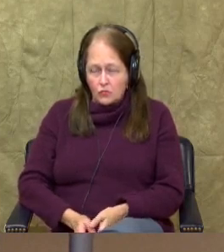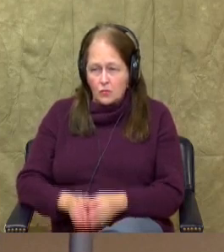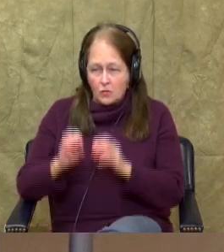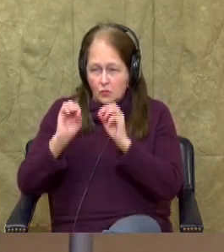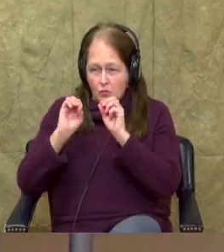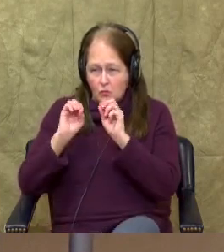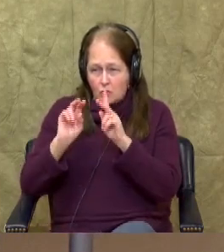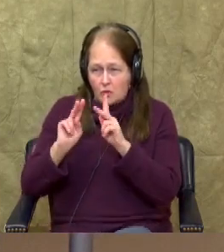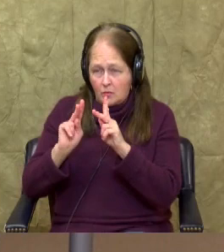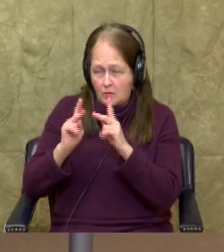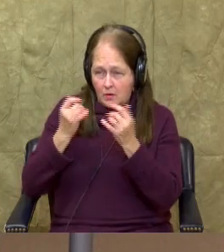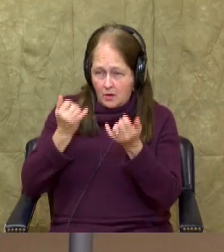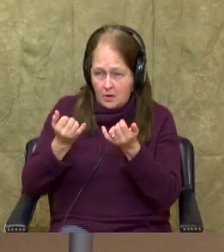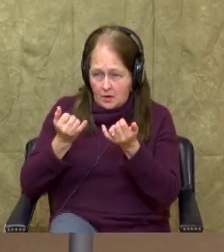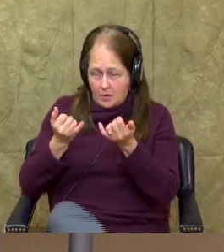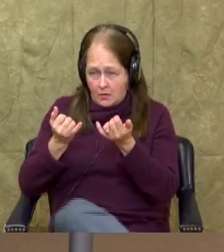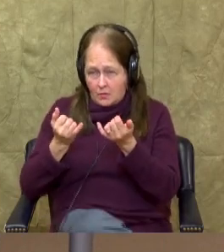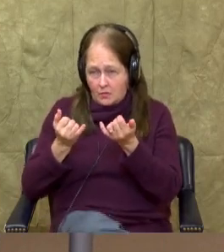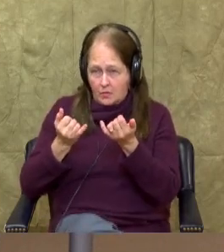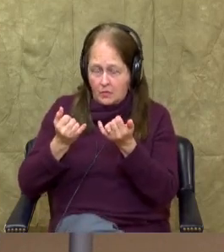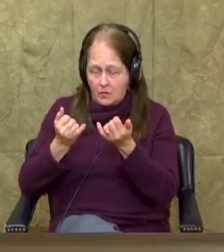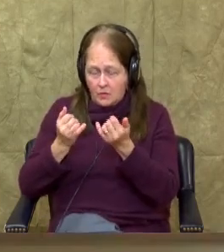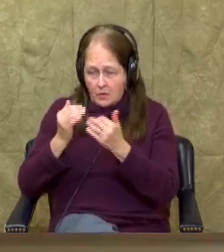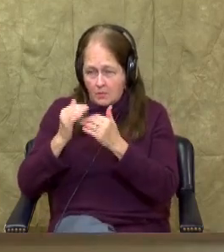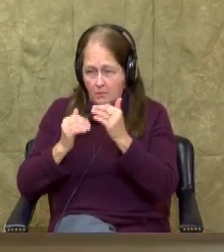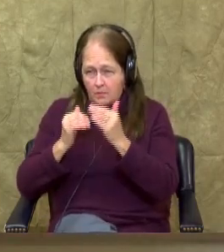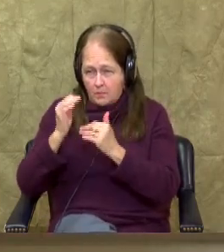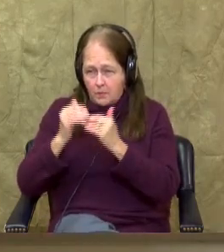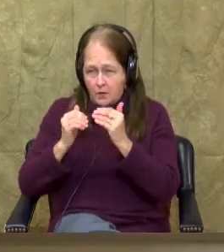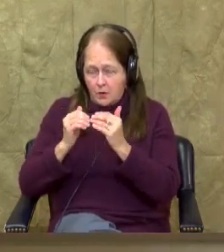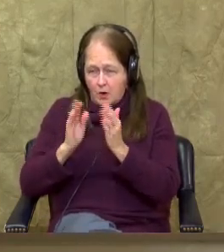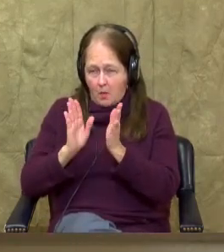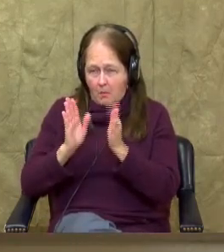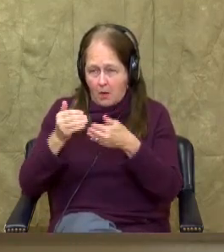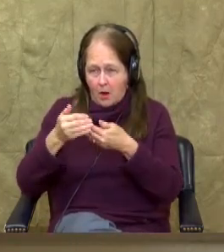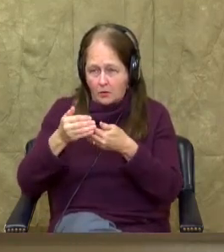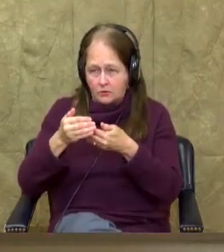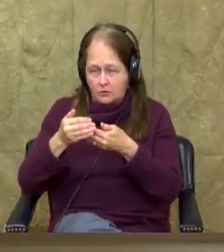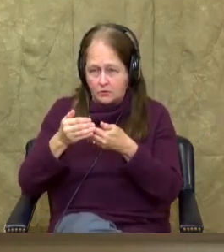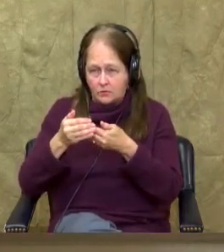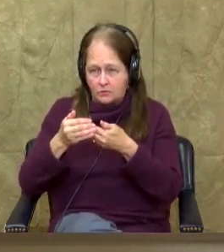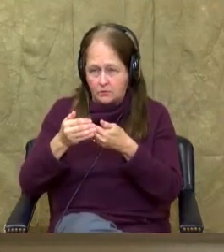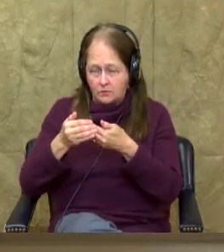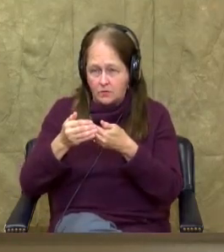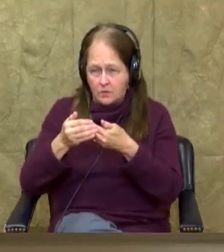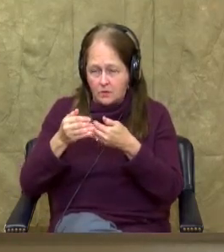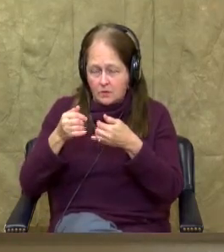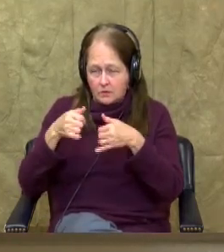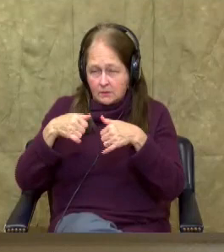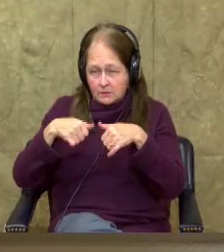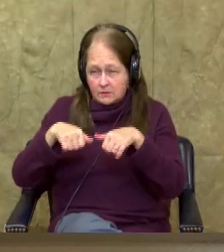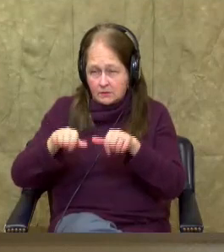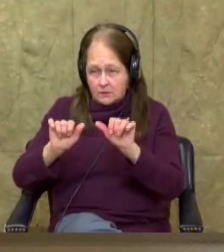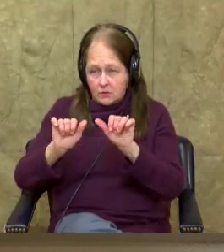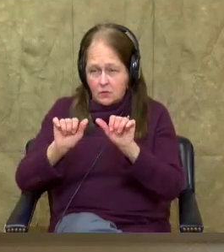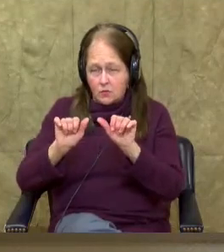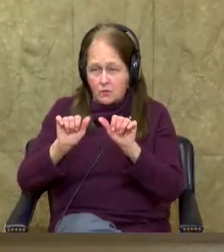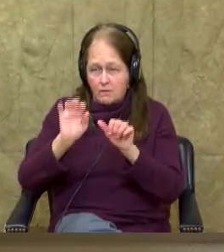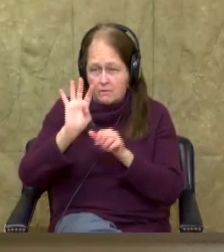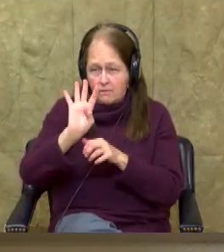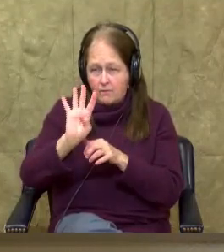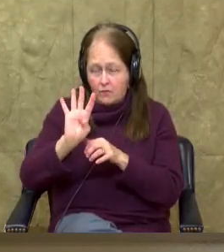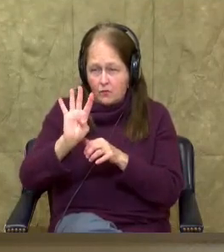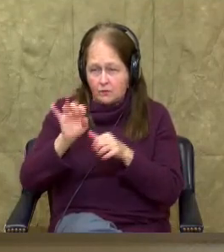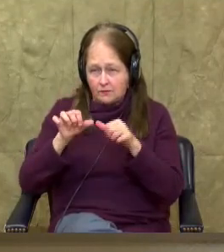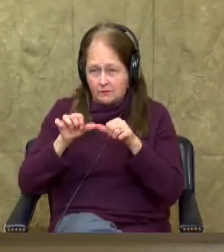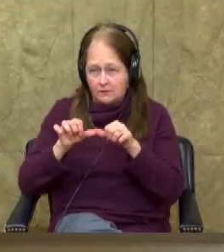Okay, so now we've built a box, okay? And it's still 4